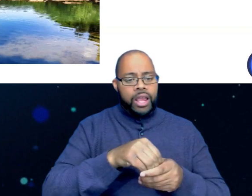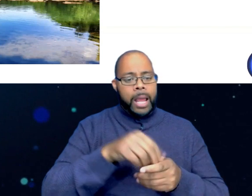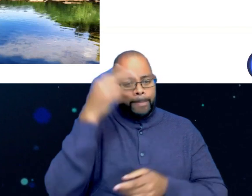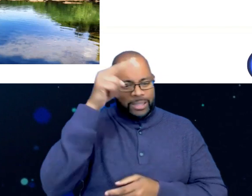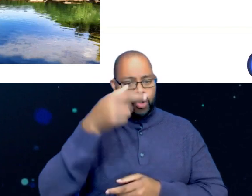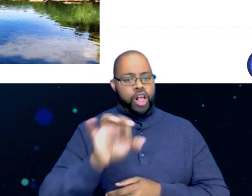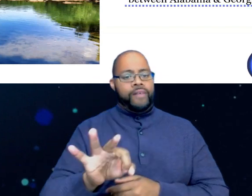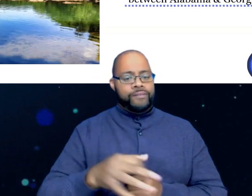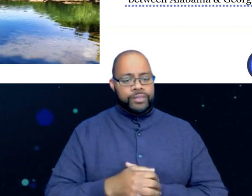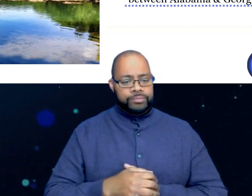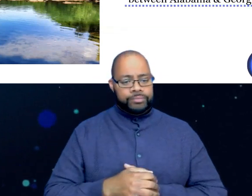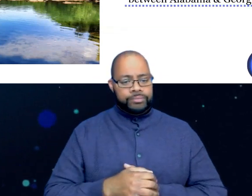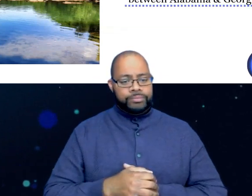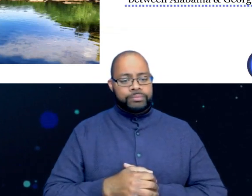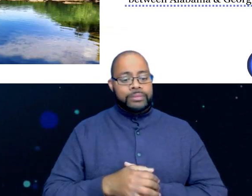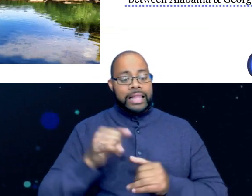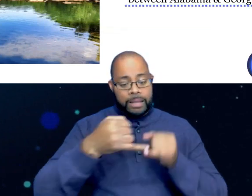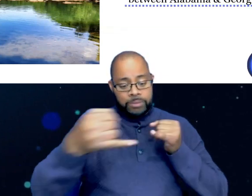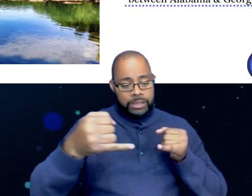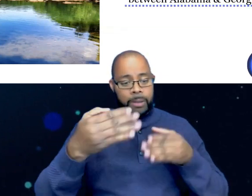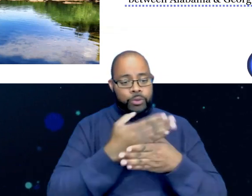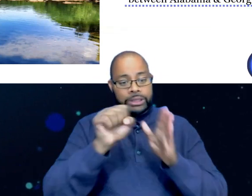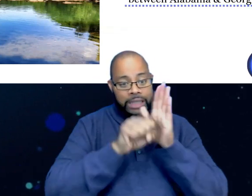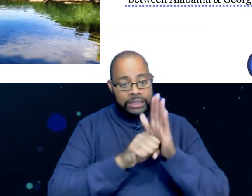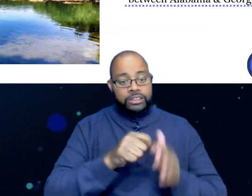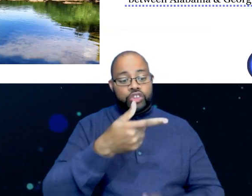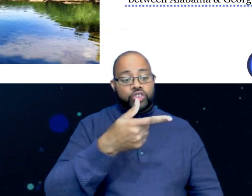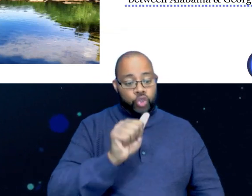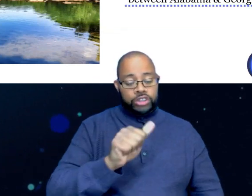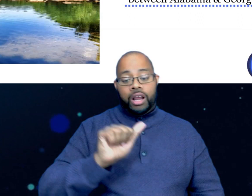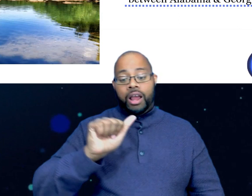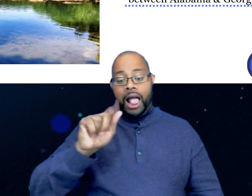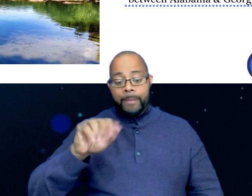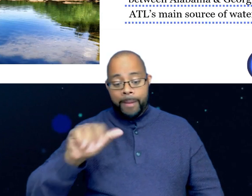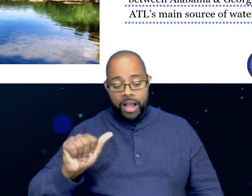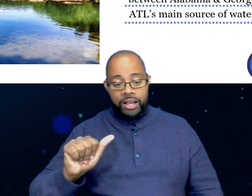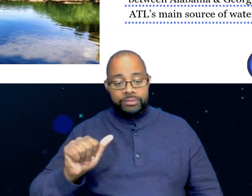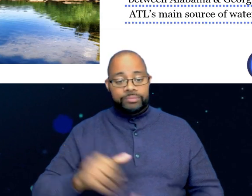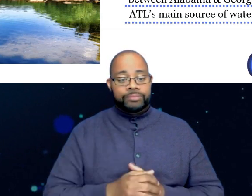Mexico. It helps define state boundaries between Alabama and Georgia.